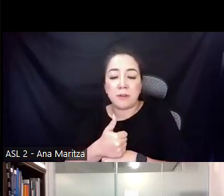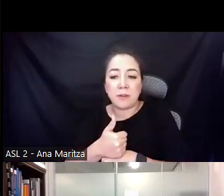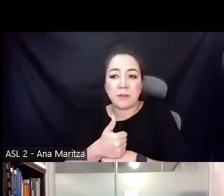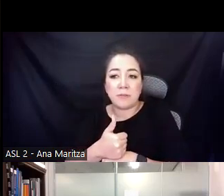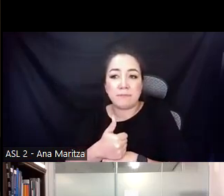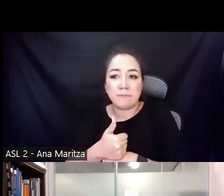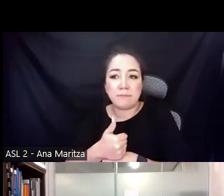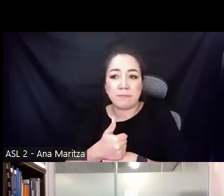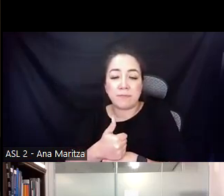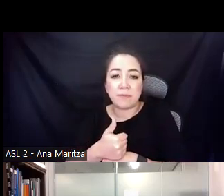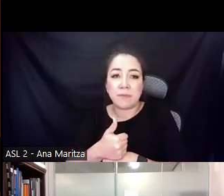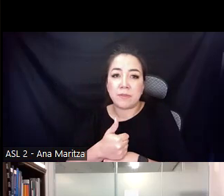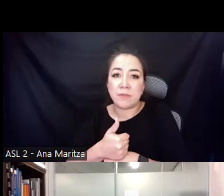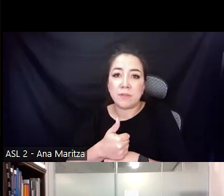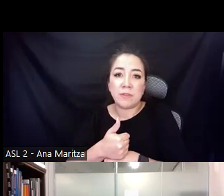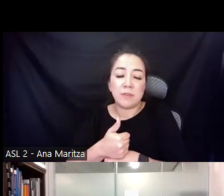very